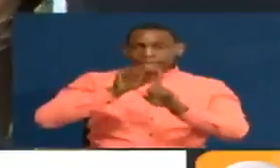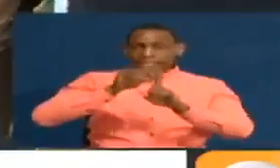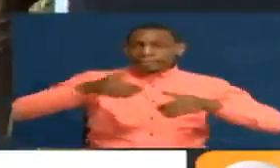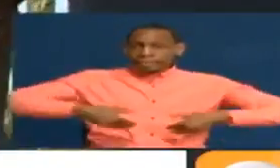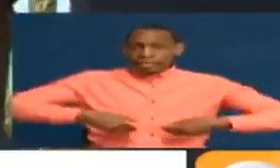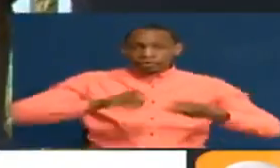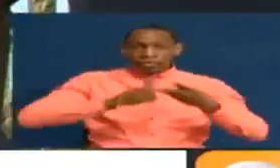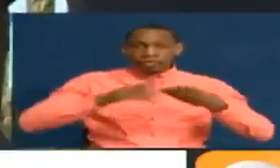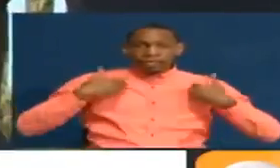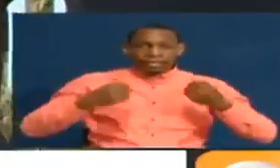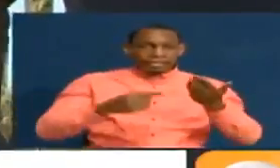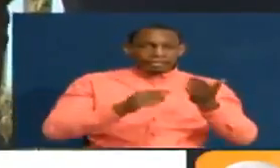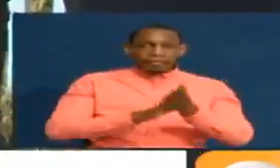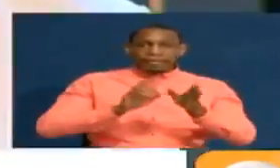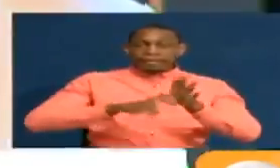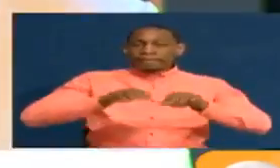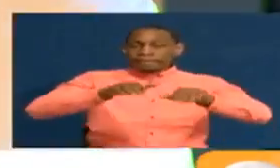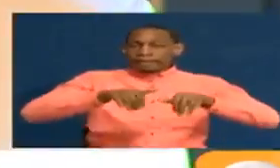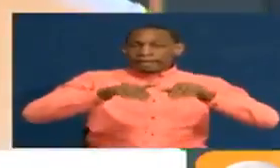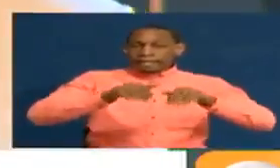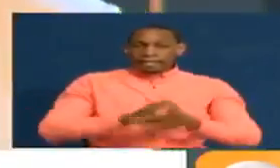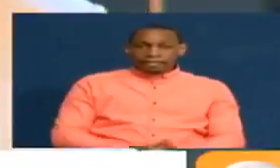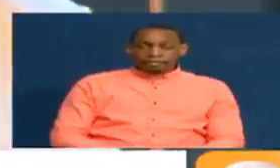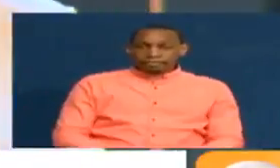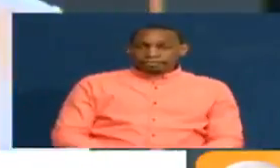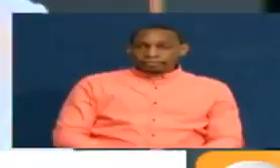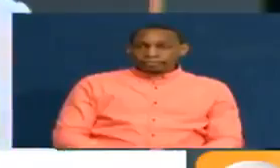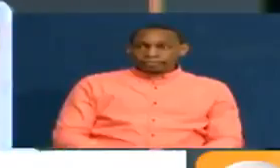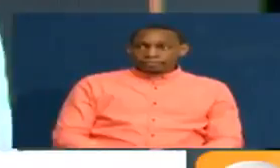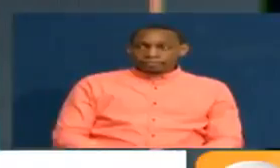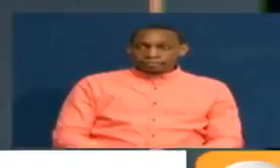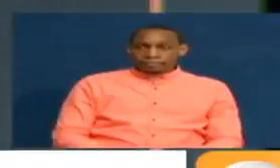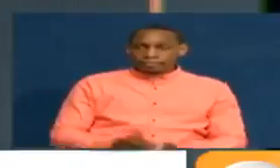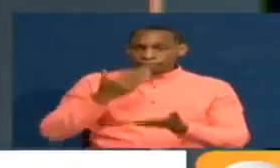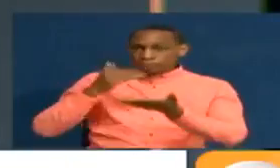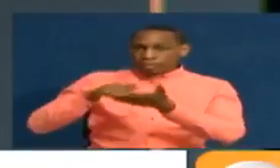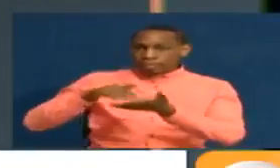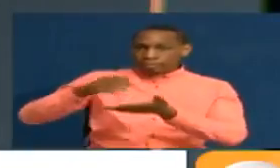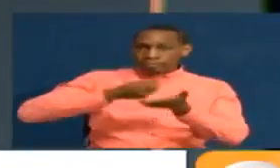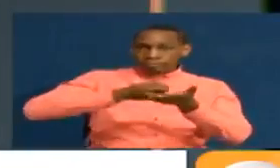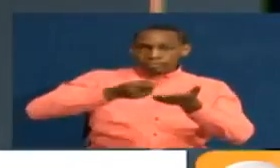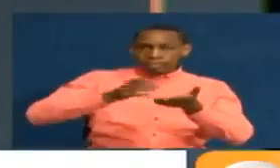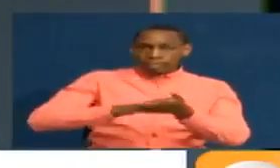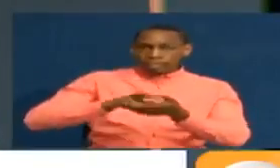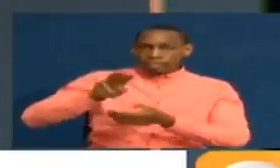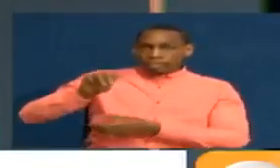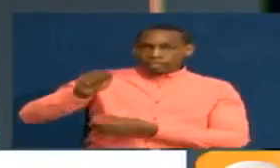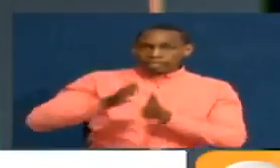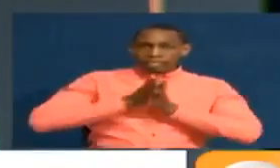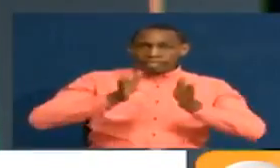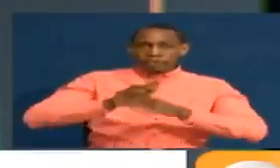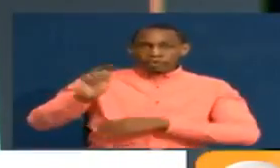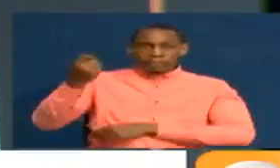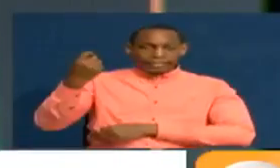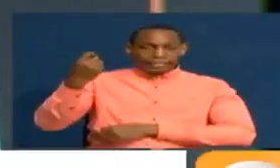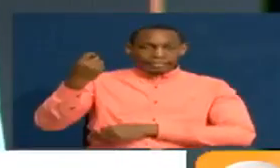youth, health, technology, and agriculture. We have a letter written by the Massachusetts General